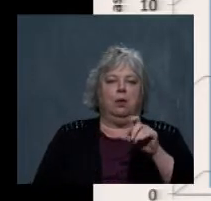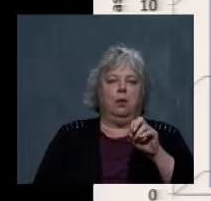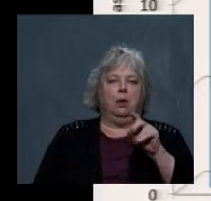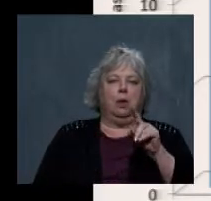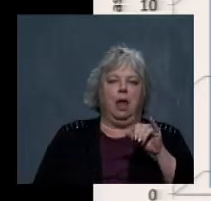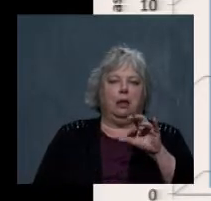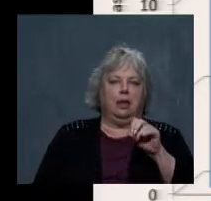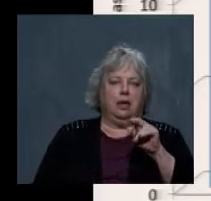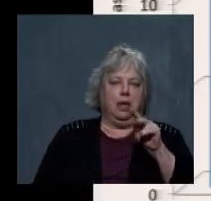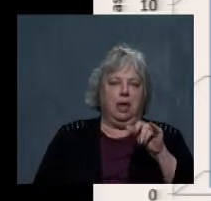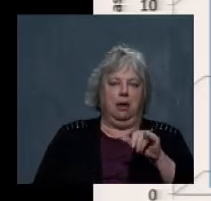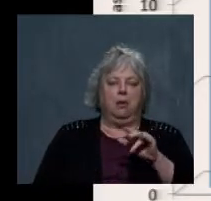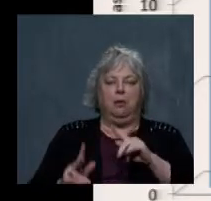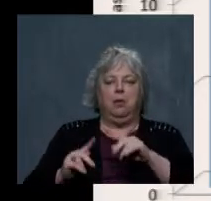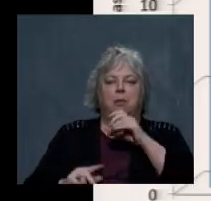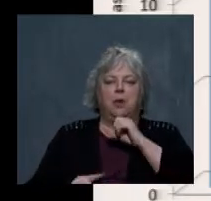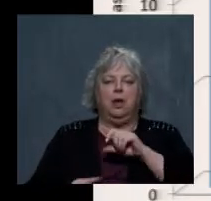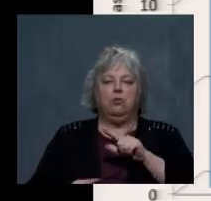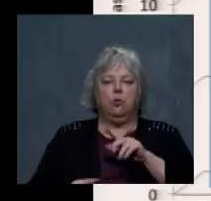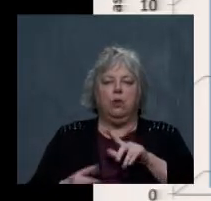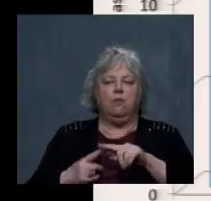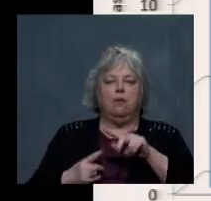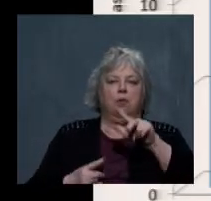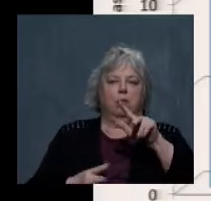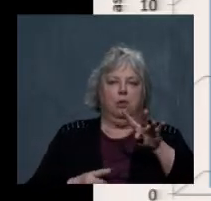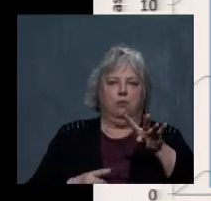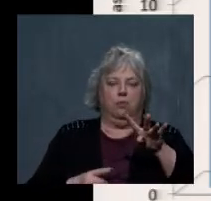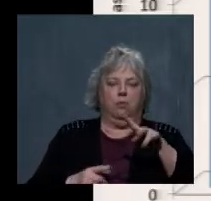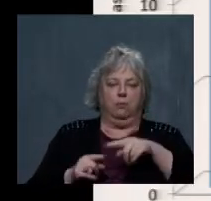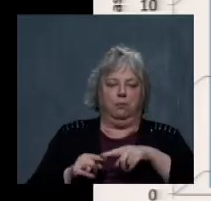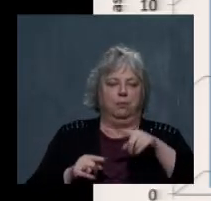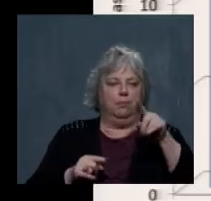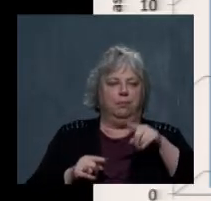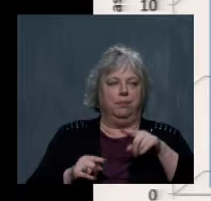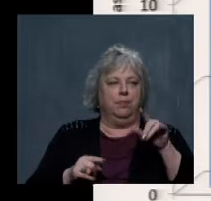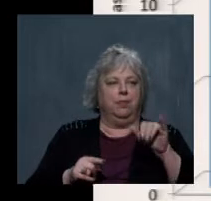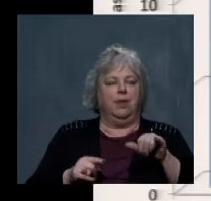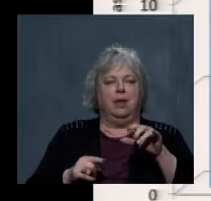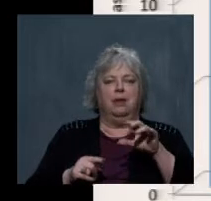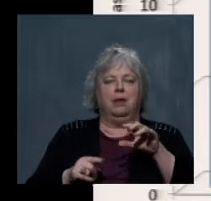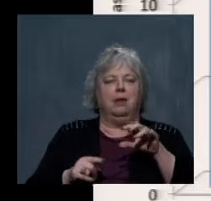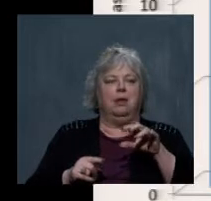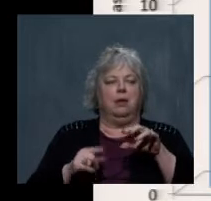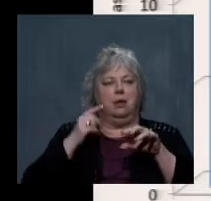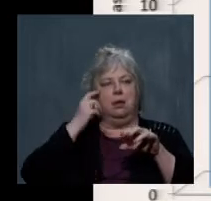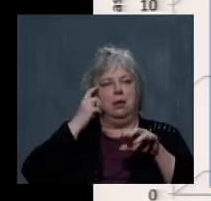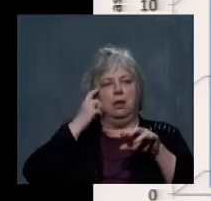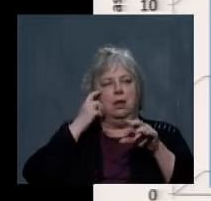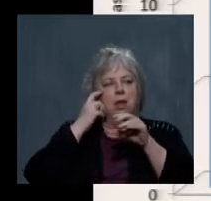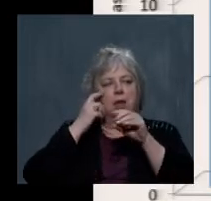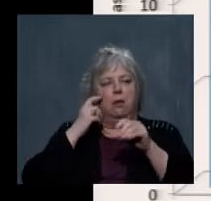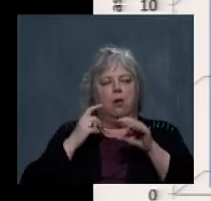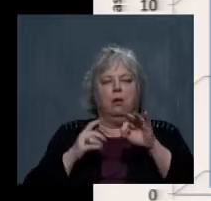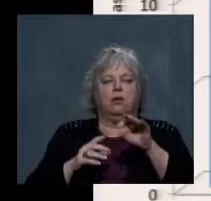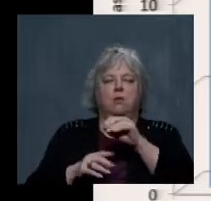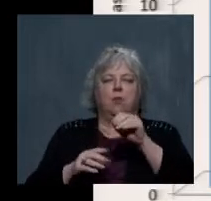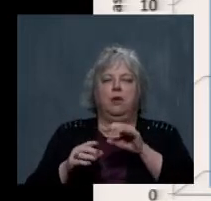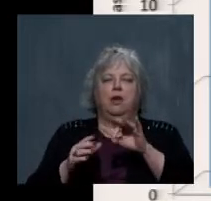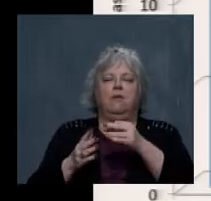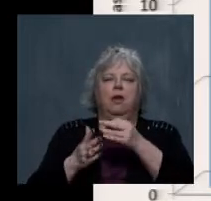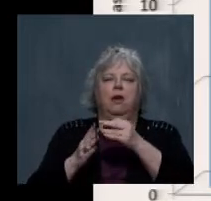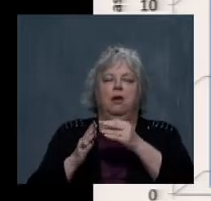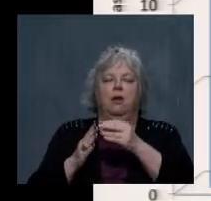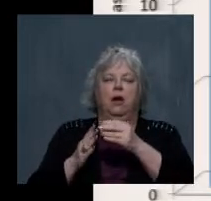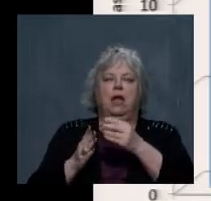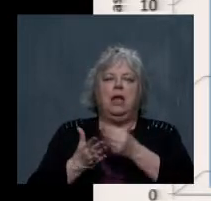for persons aged 25 to 34. This is the mortgage cost as a percent of their household income. Look how